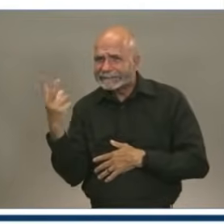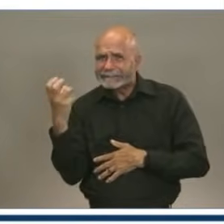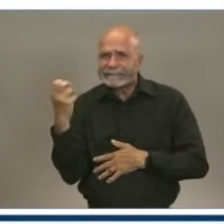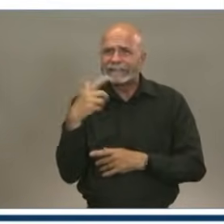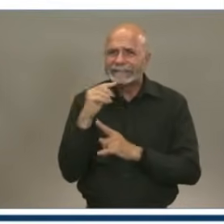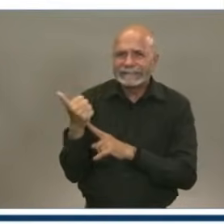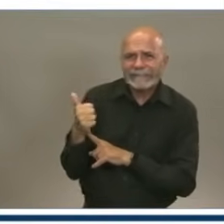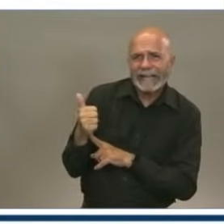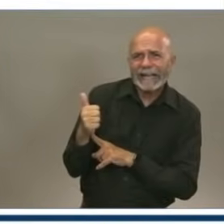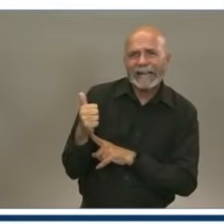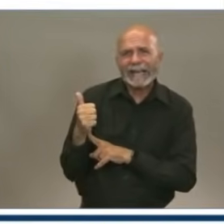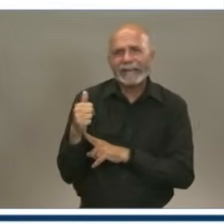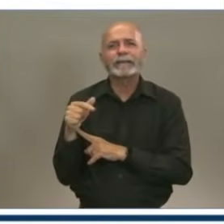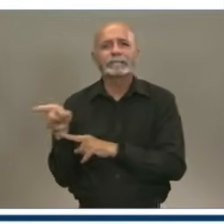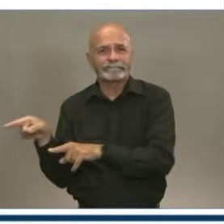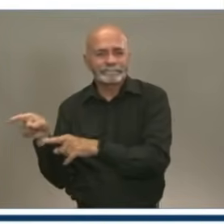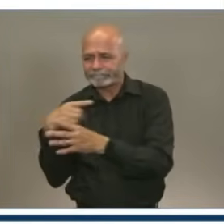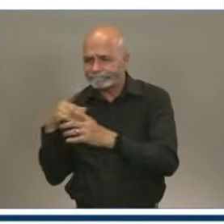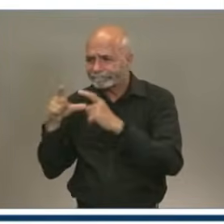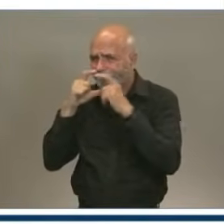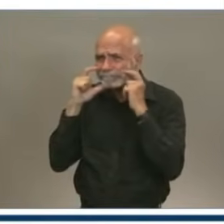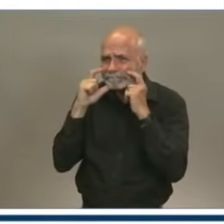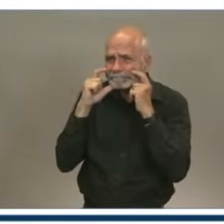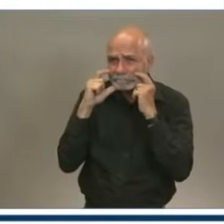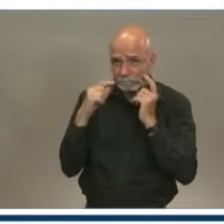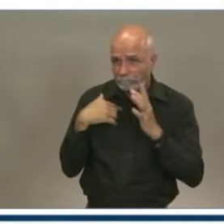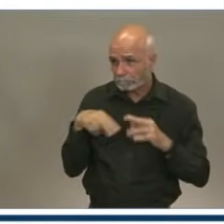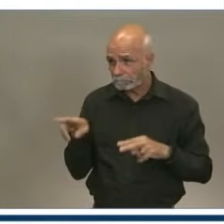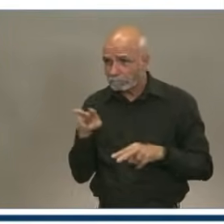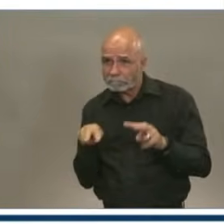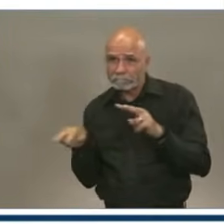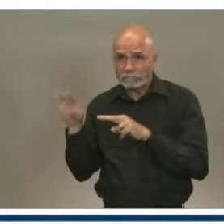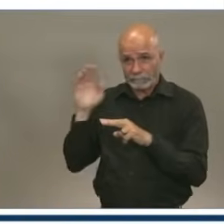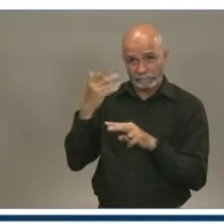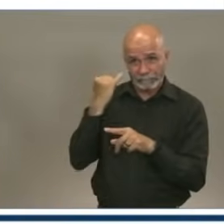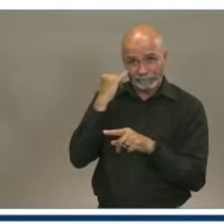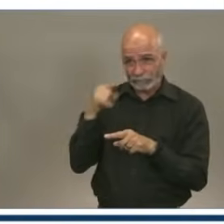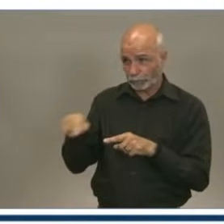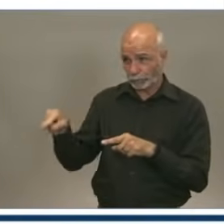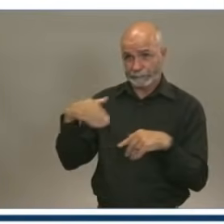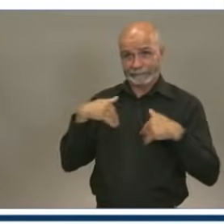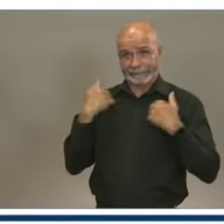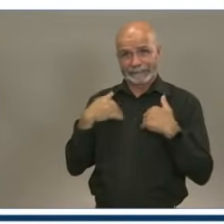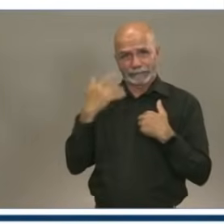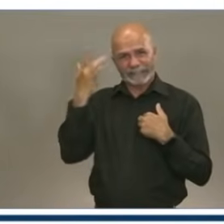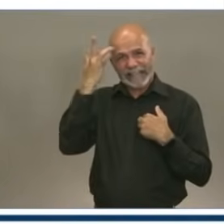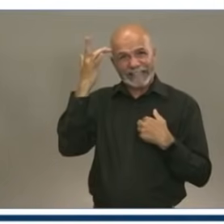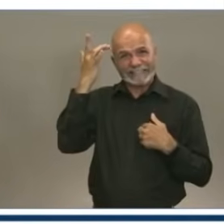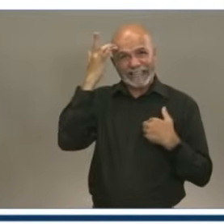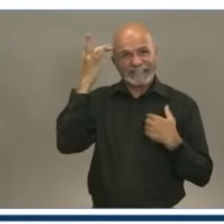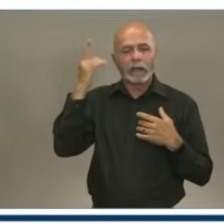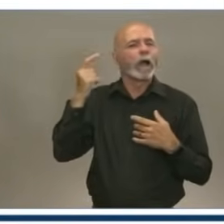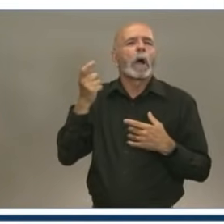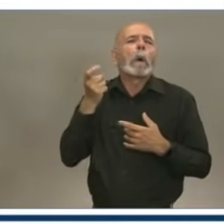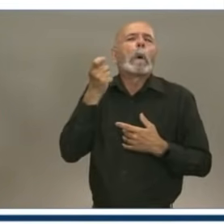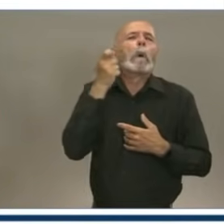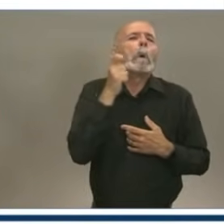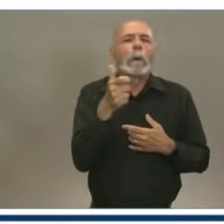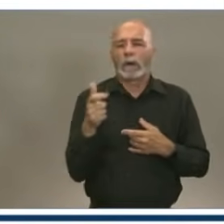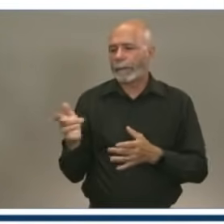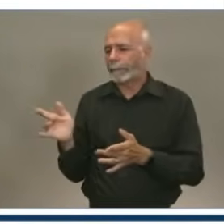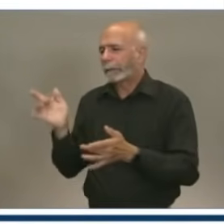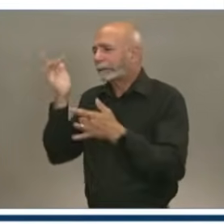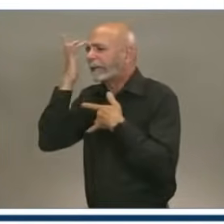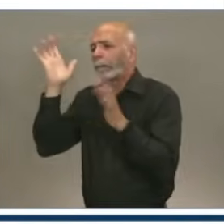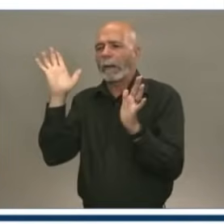that the vast majority, if there is illness in those younger age groups, it's mild illness, and they're not as effective at transmitting the